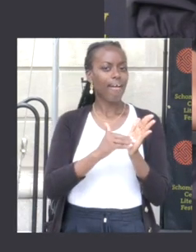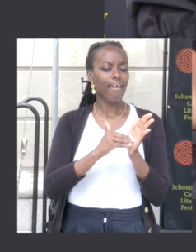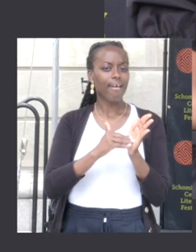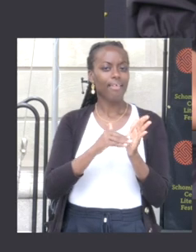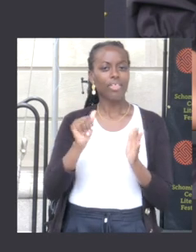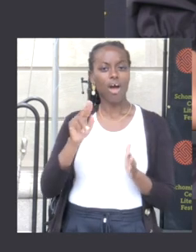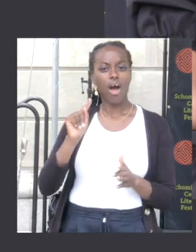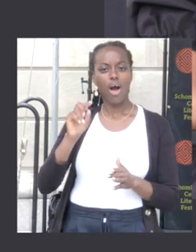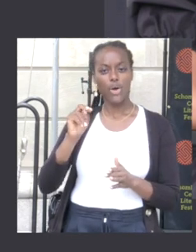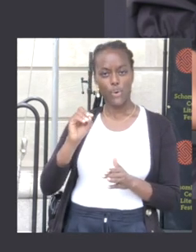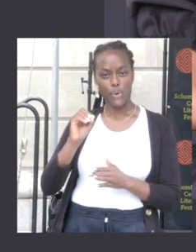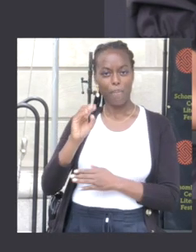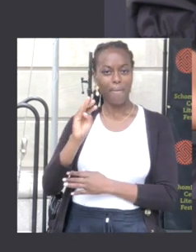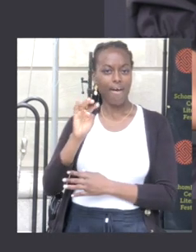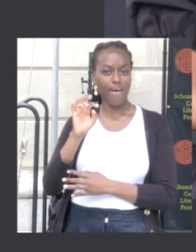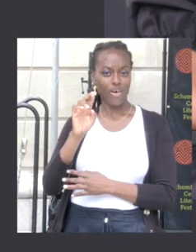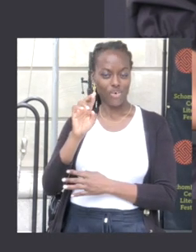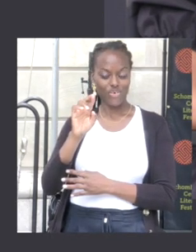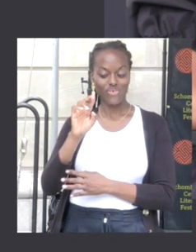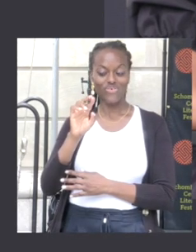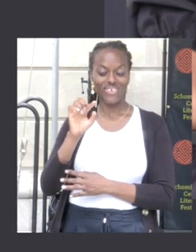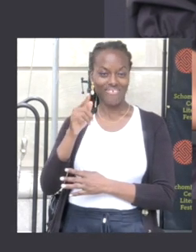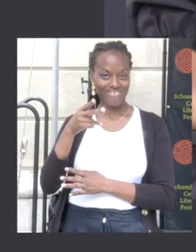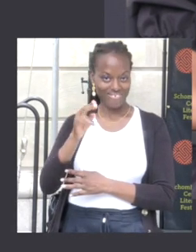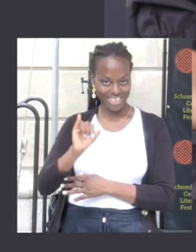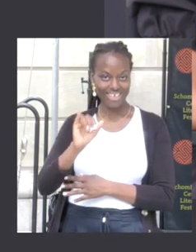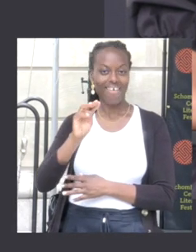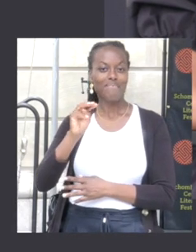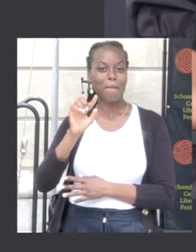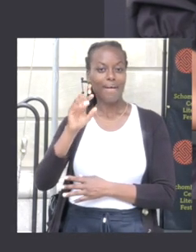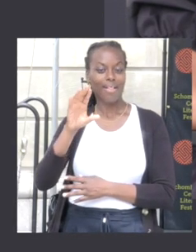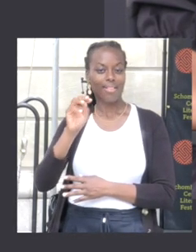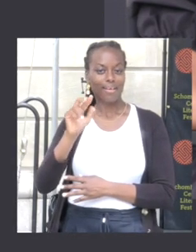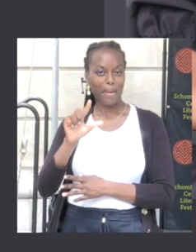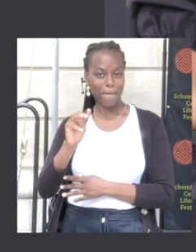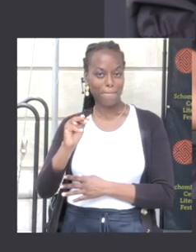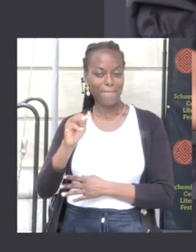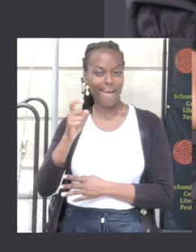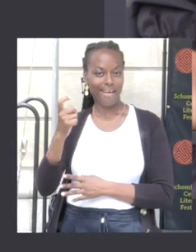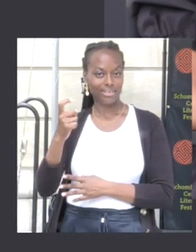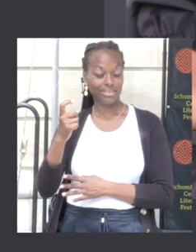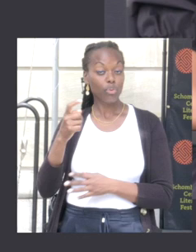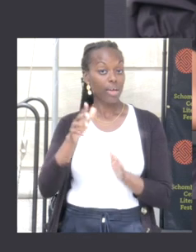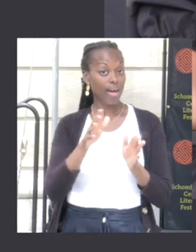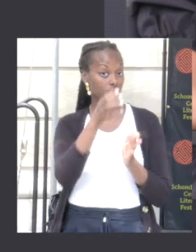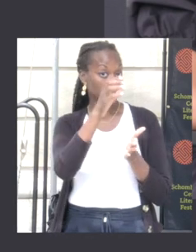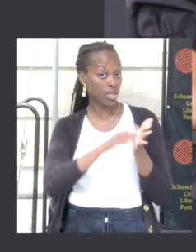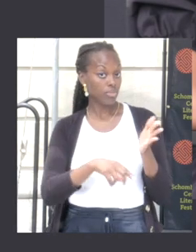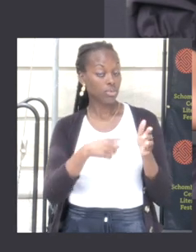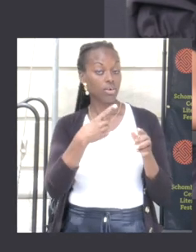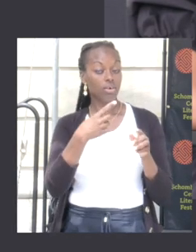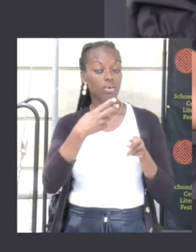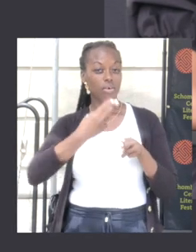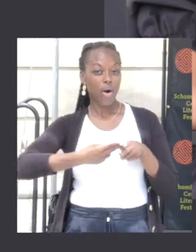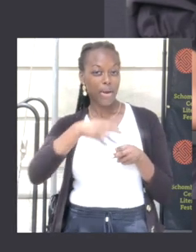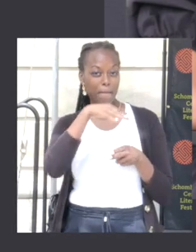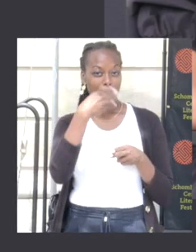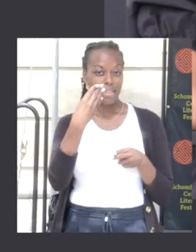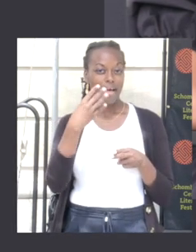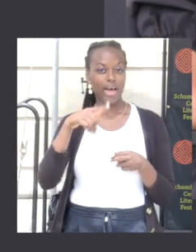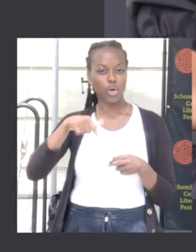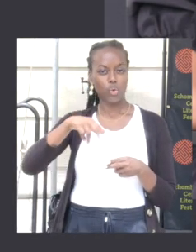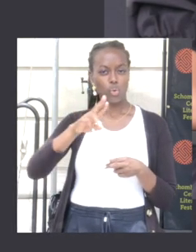X. In our Black Queer Food chapter, we are fortunate to witness the most profound dialogue by and about